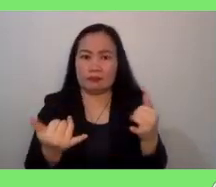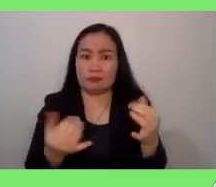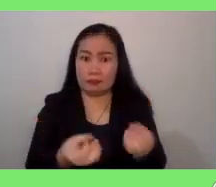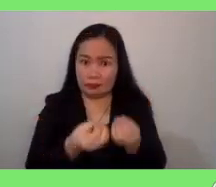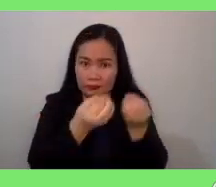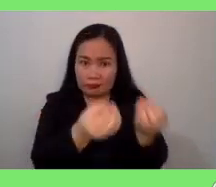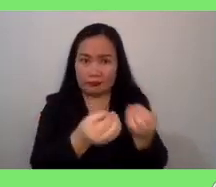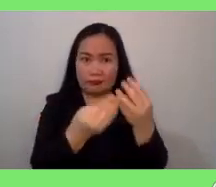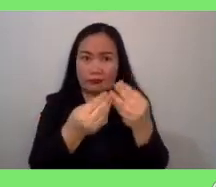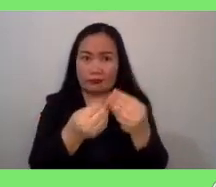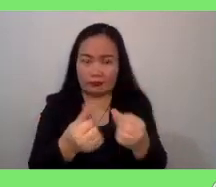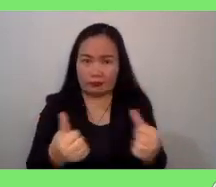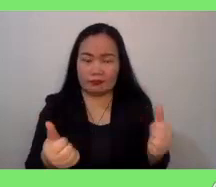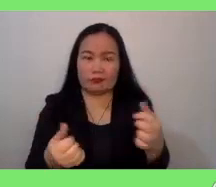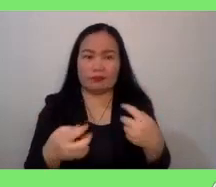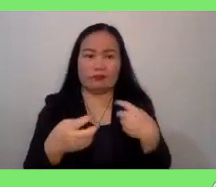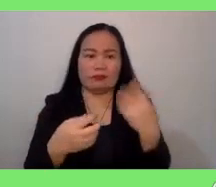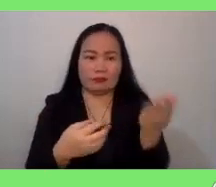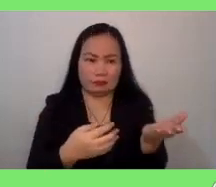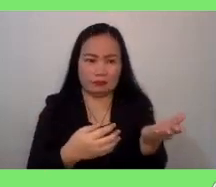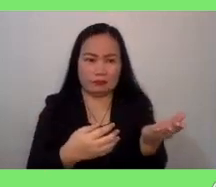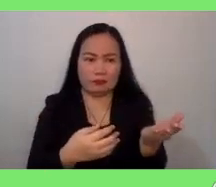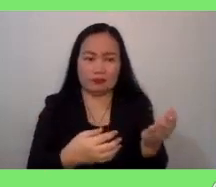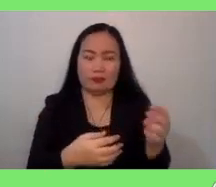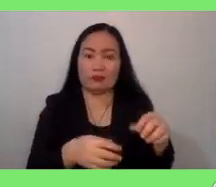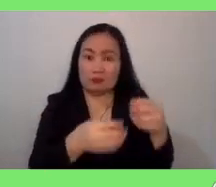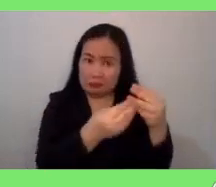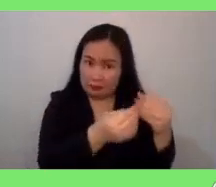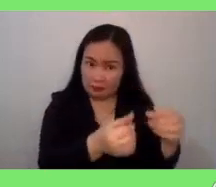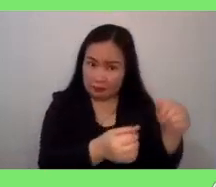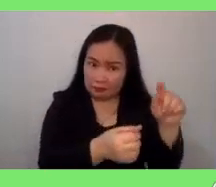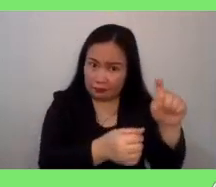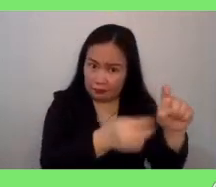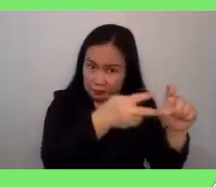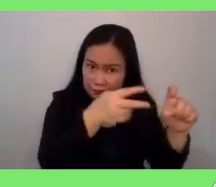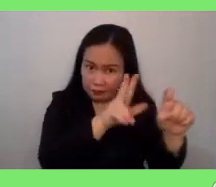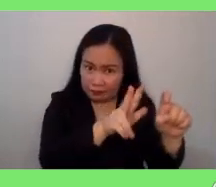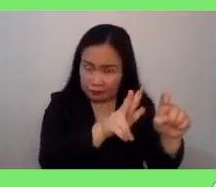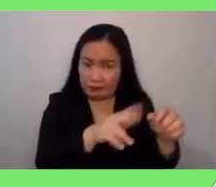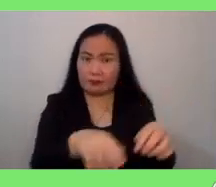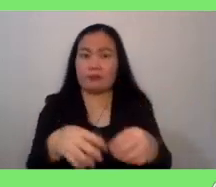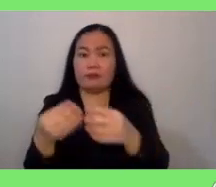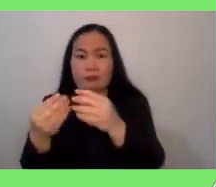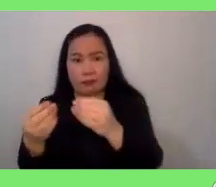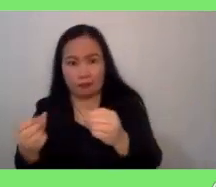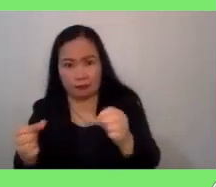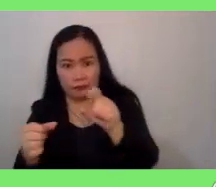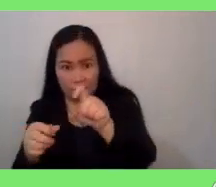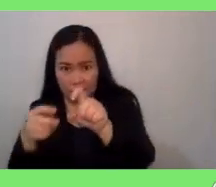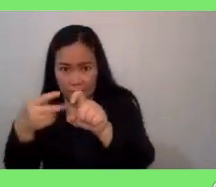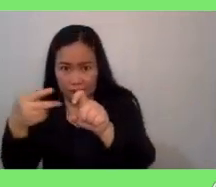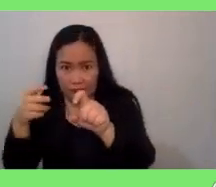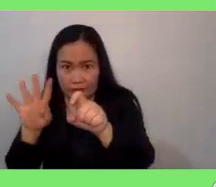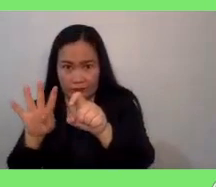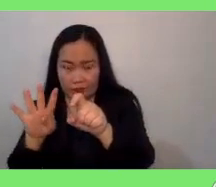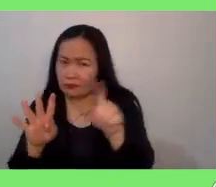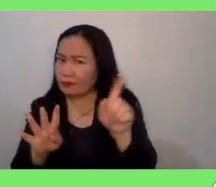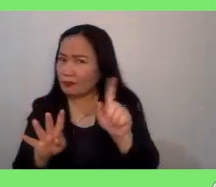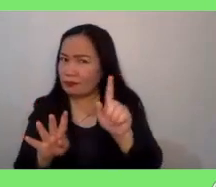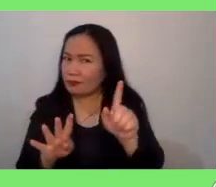the solution, so I have here, sinolve natin si 3, sinolve natin si 4. So, what do you think is the